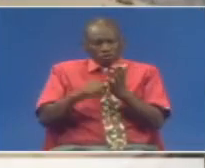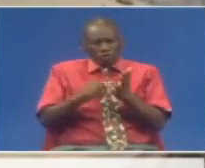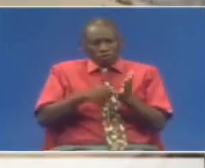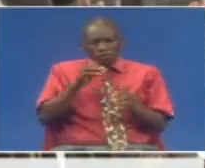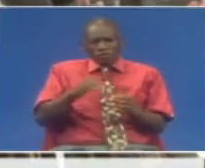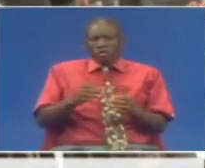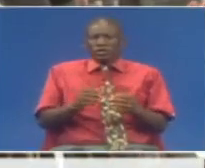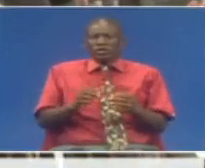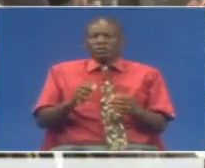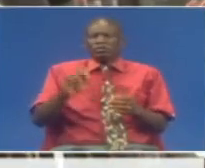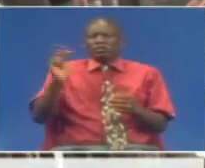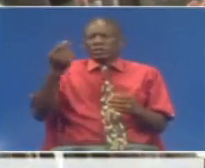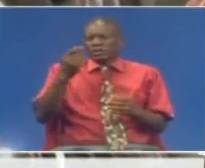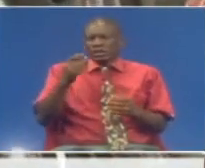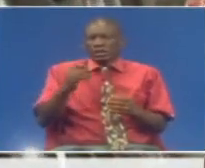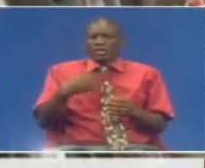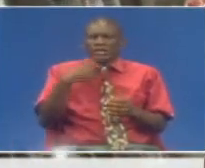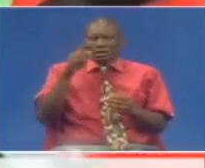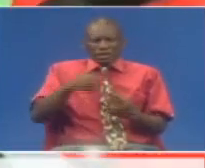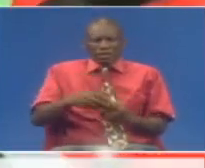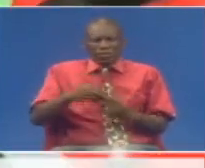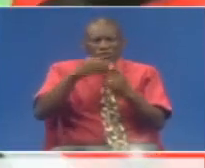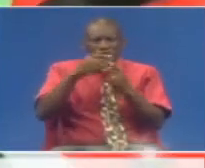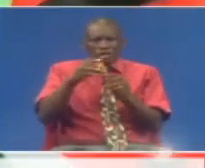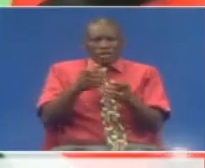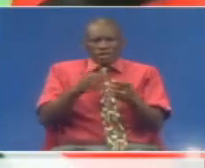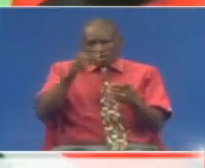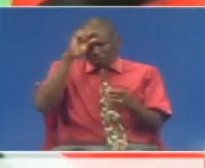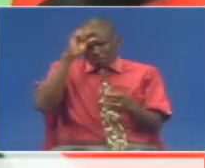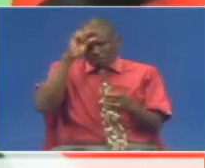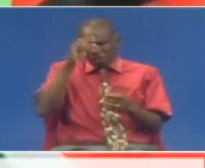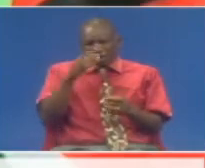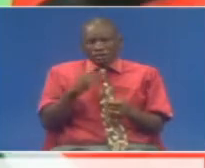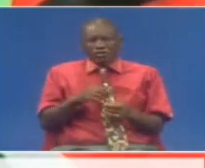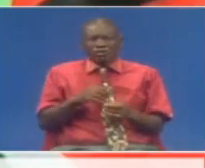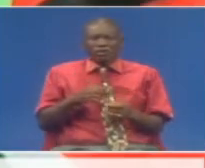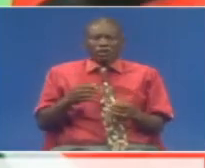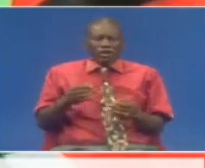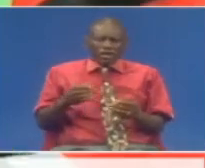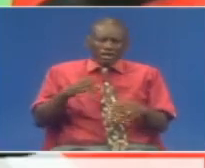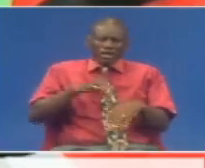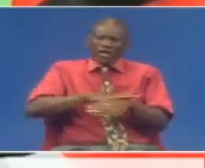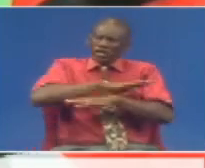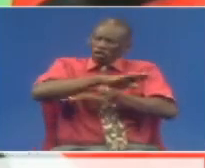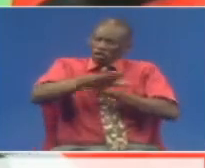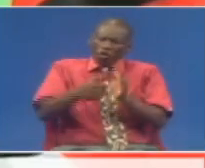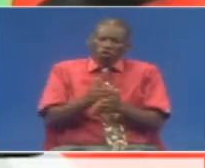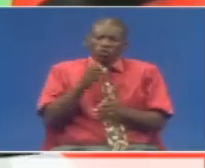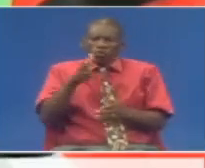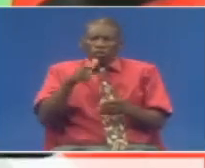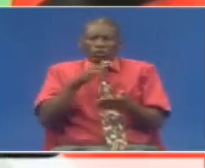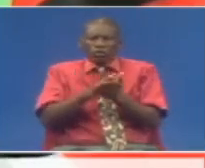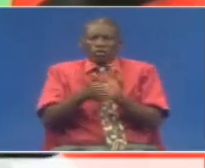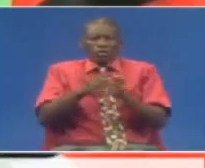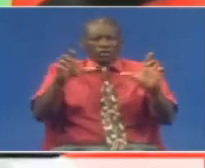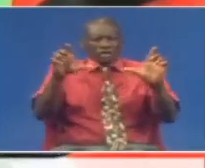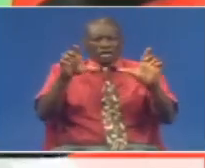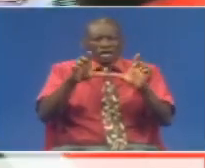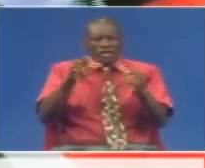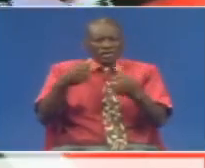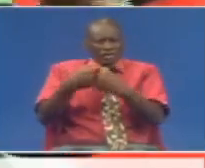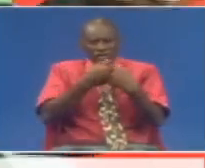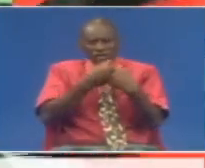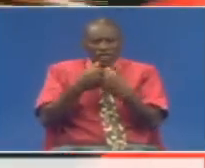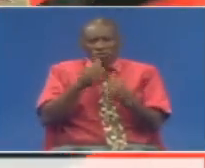will be a priority in his administration. Proliferation of illegal firearms in the wrong hands is part of the challenge we are